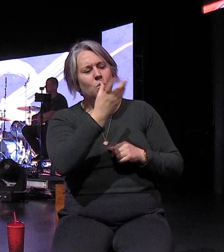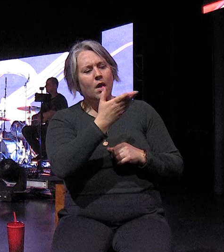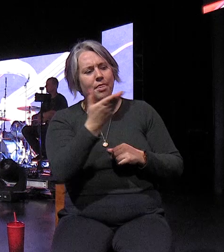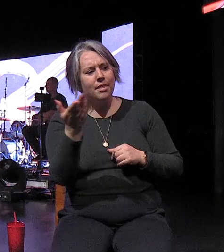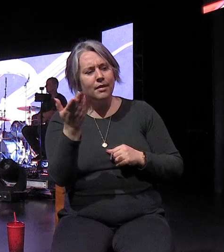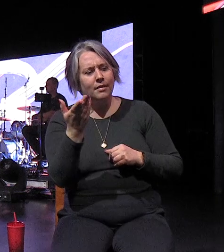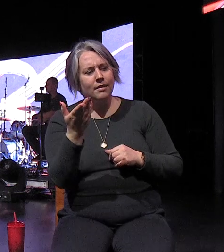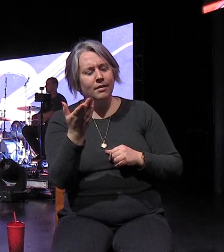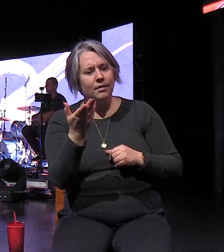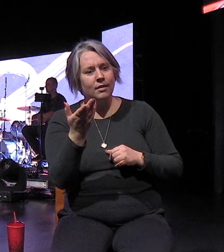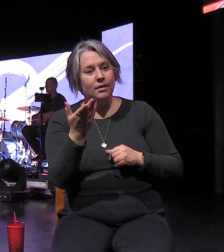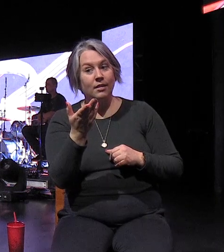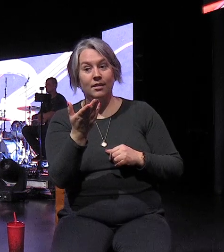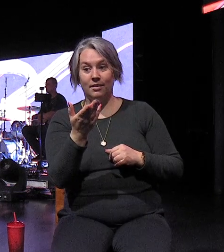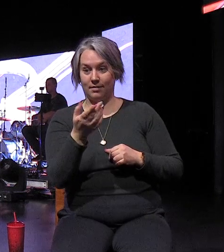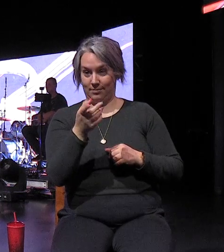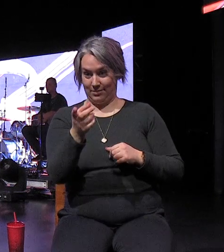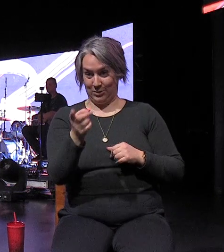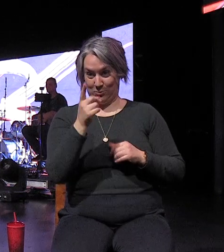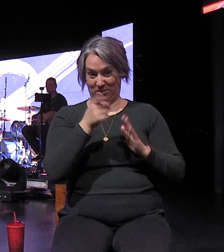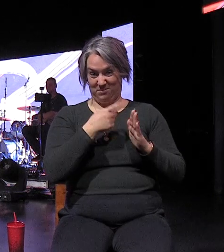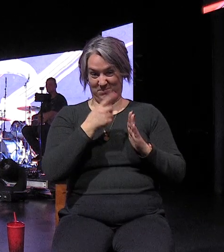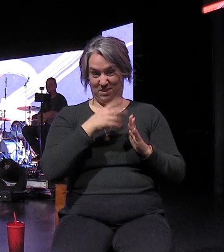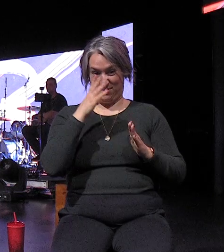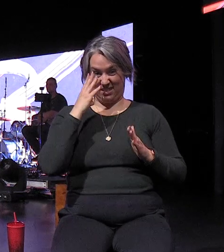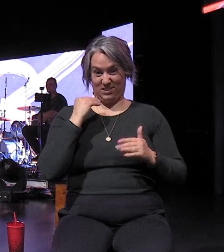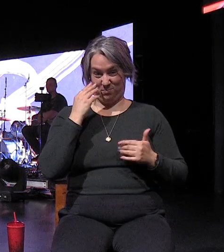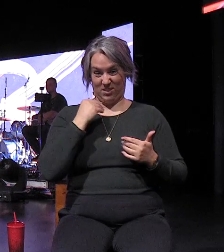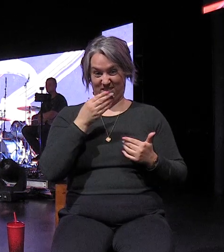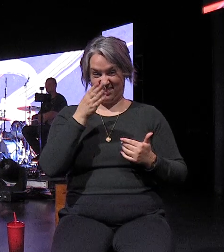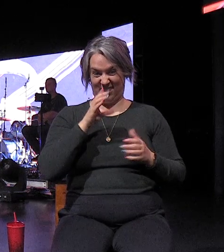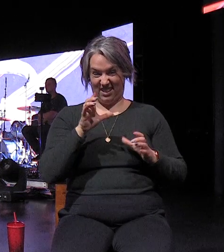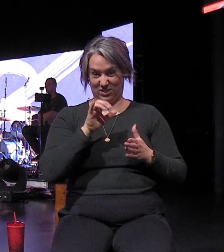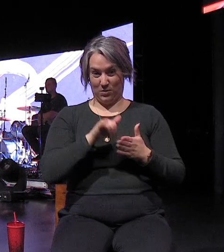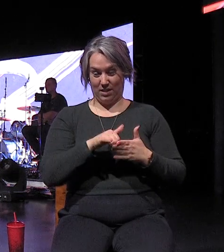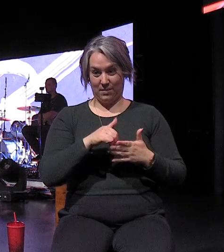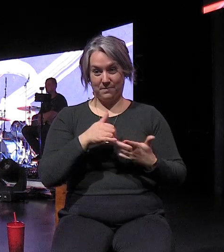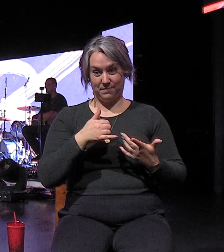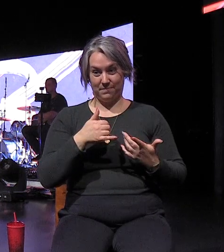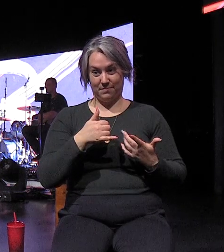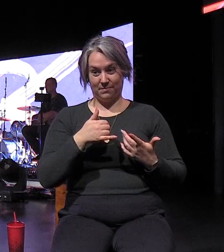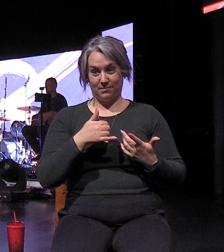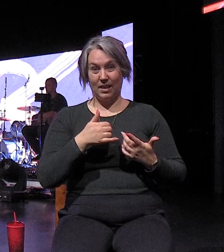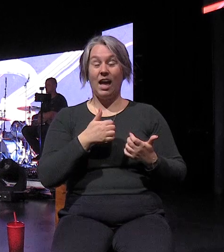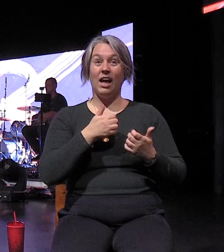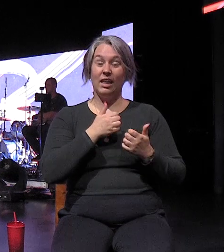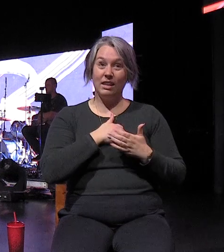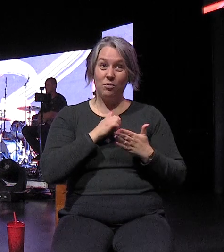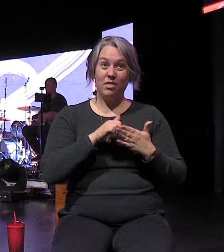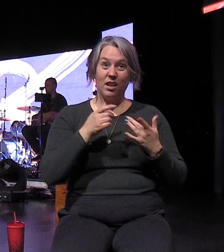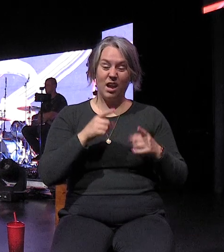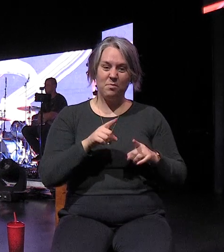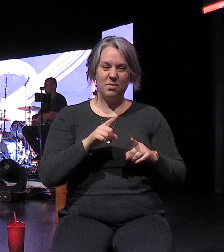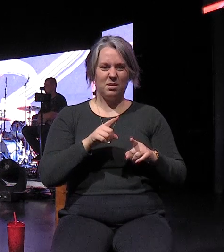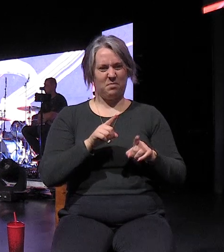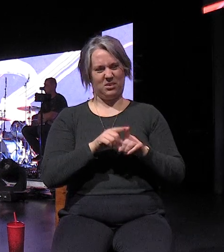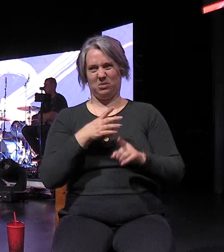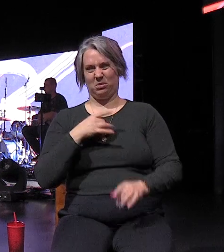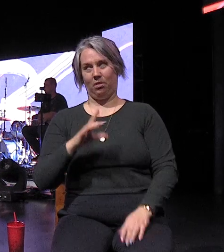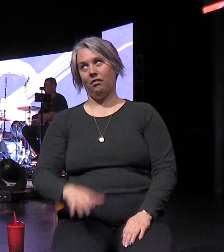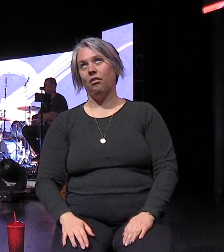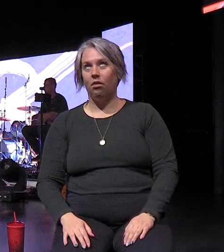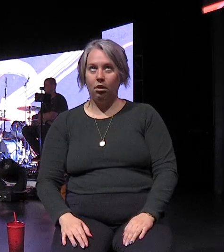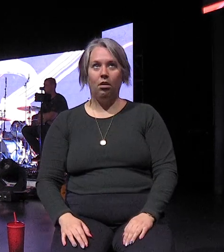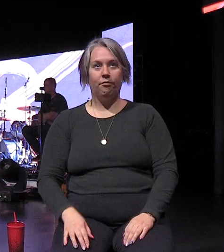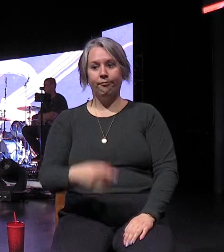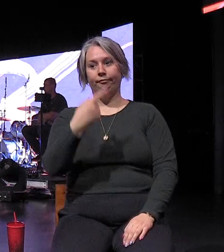put his finger on something in your life? I love when he does that, and I don't like it when he does it either,